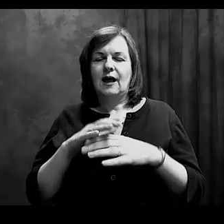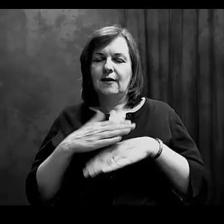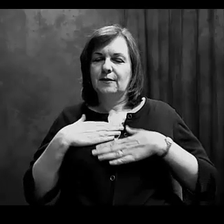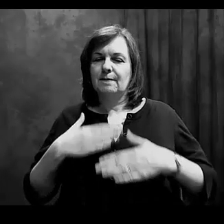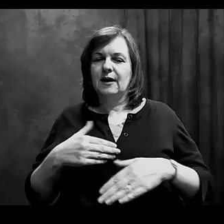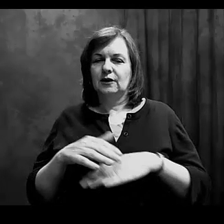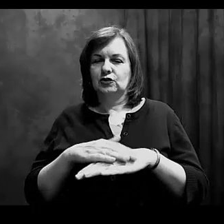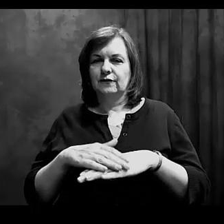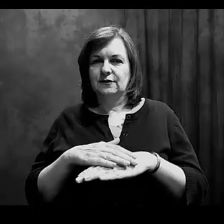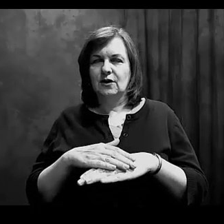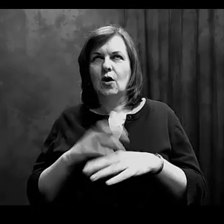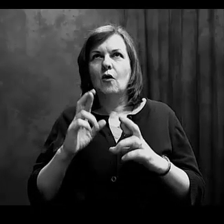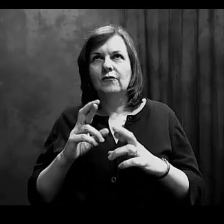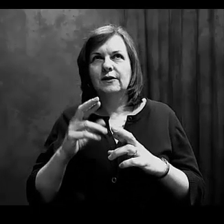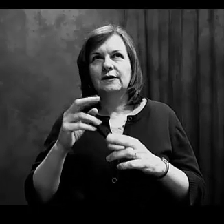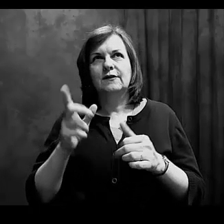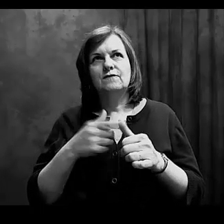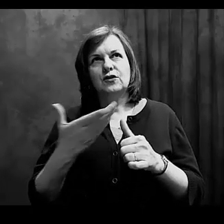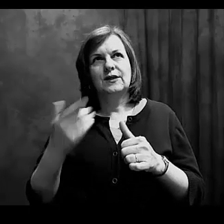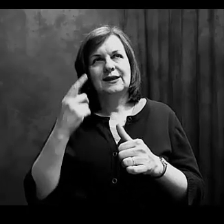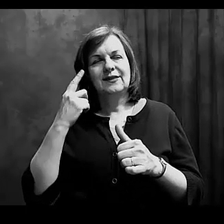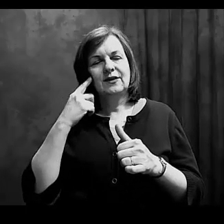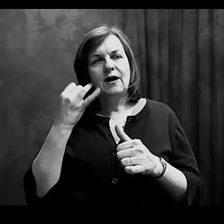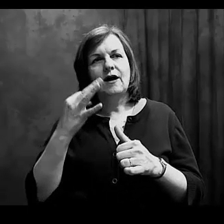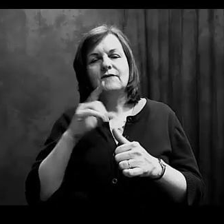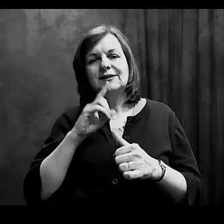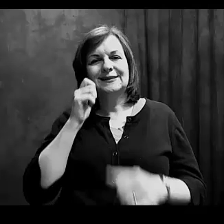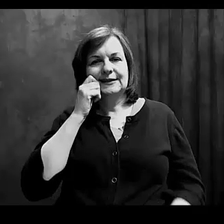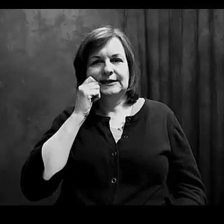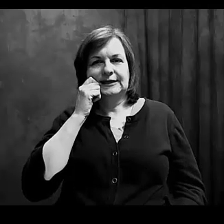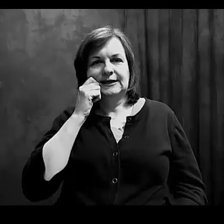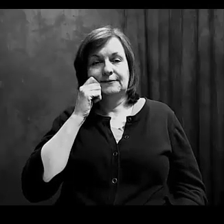I'm hoping the first thing that comes to mind for you is skin.